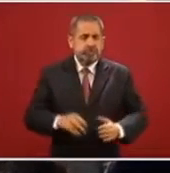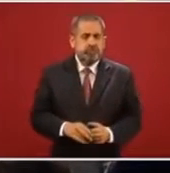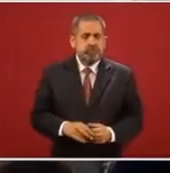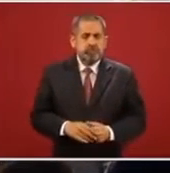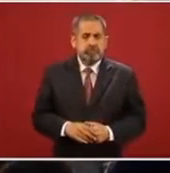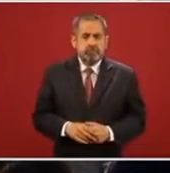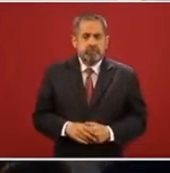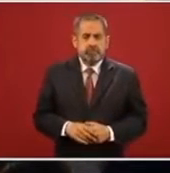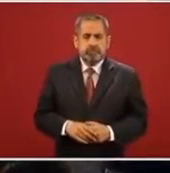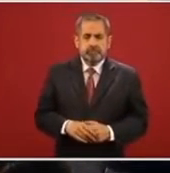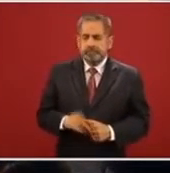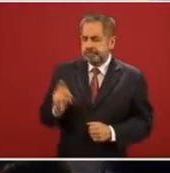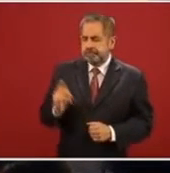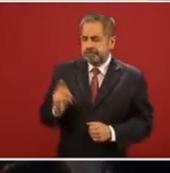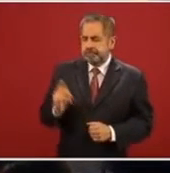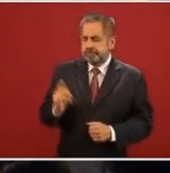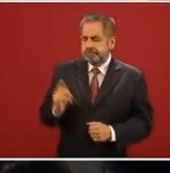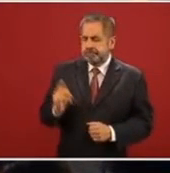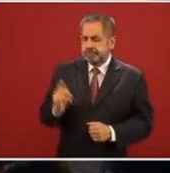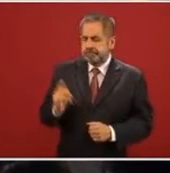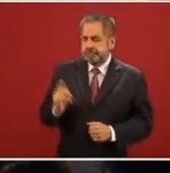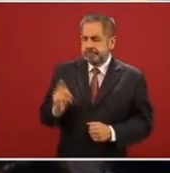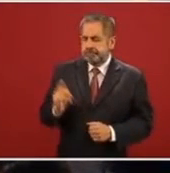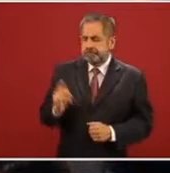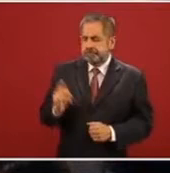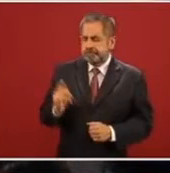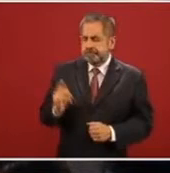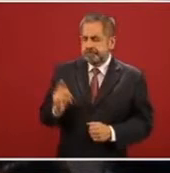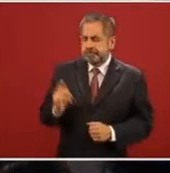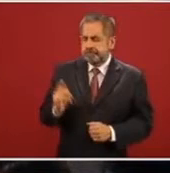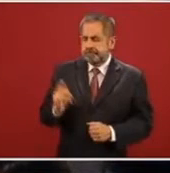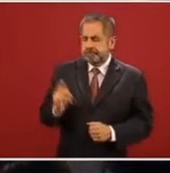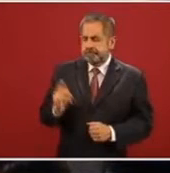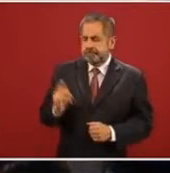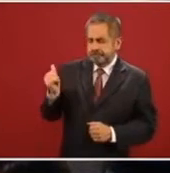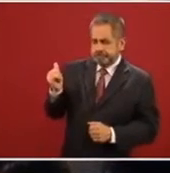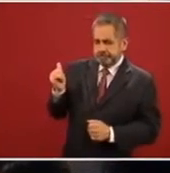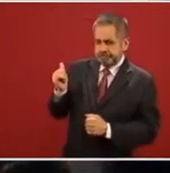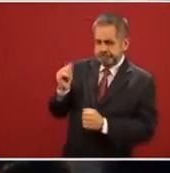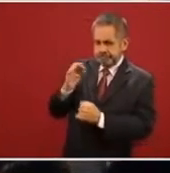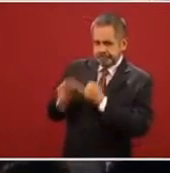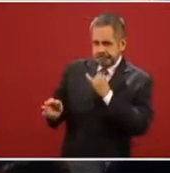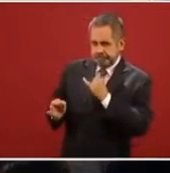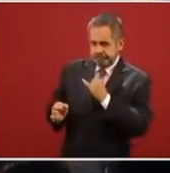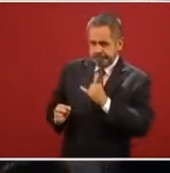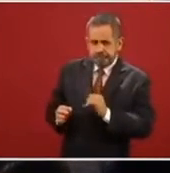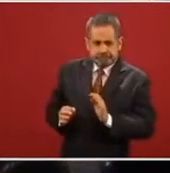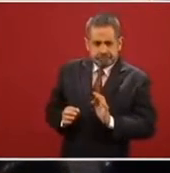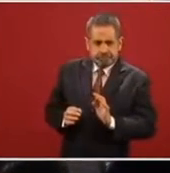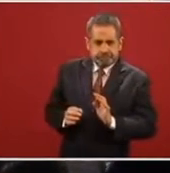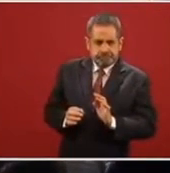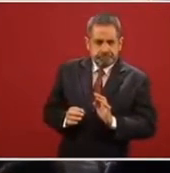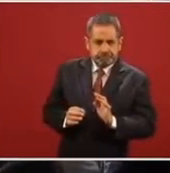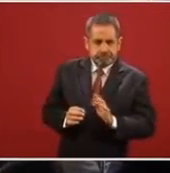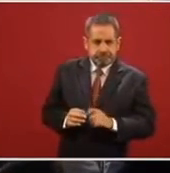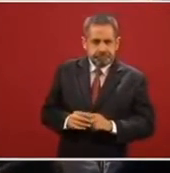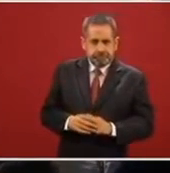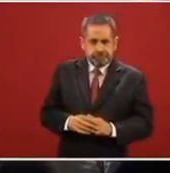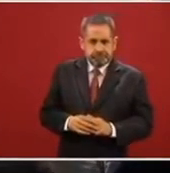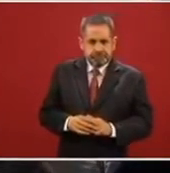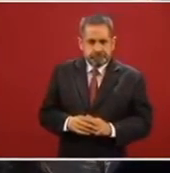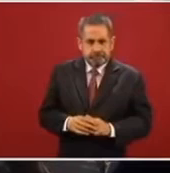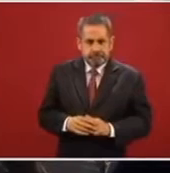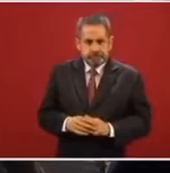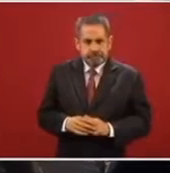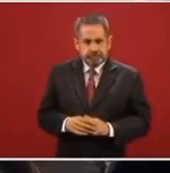Me parece que esta es la última And it appears to me that this is the last one. y le voy